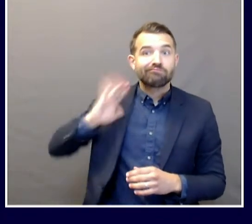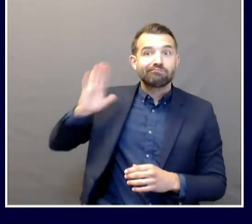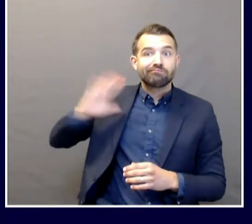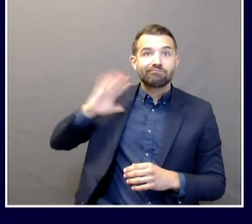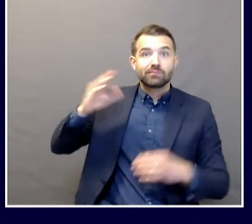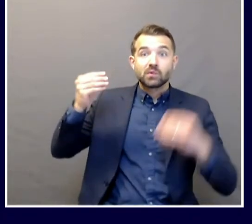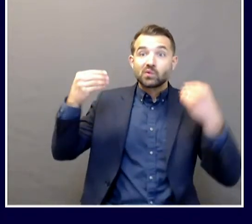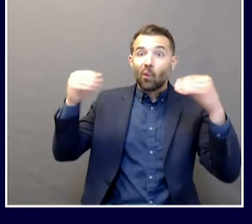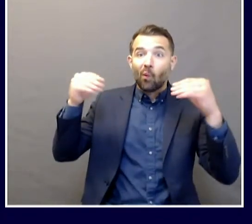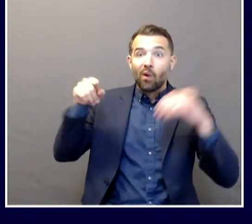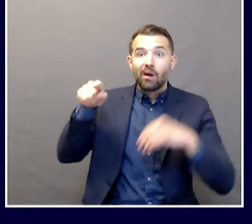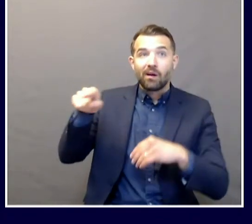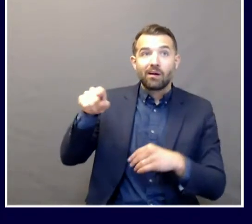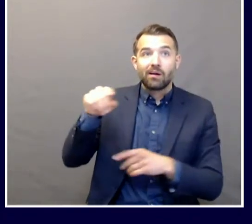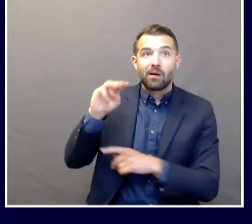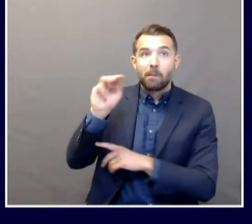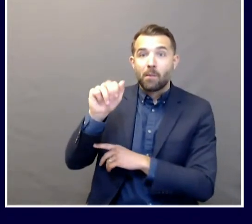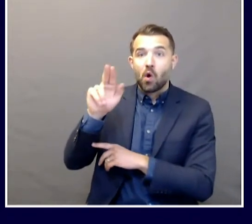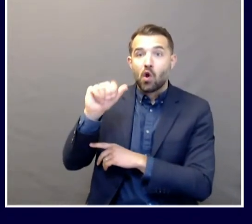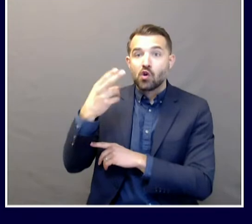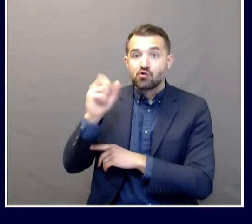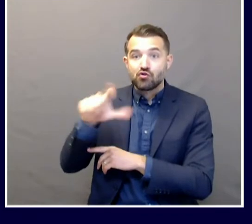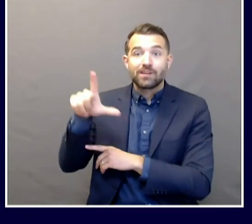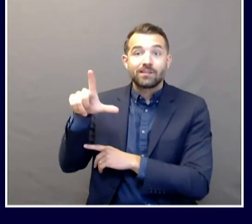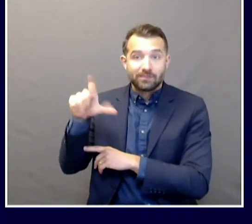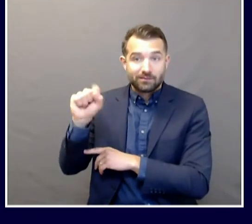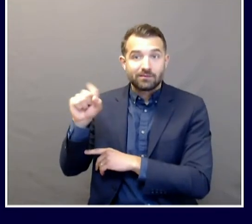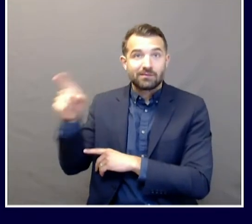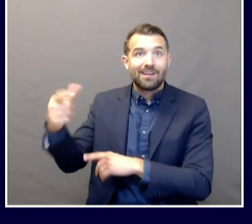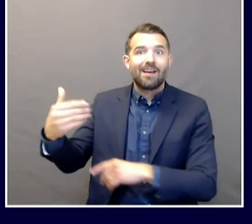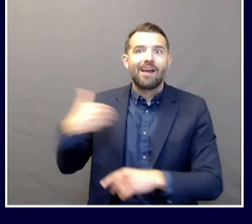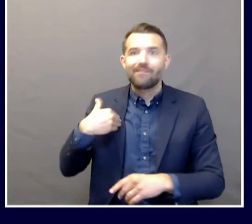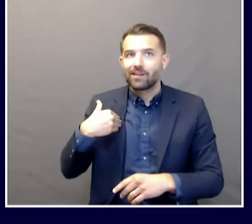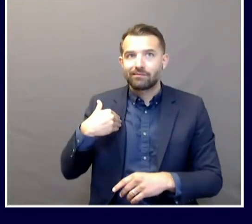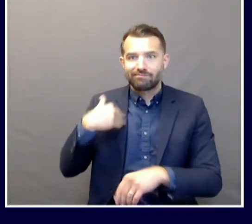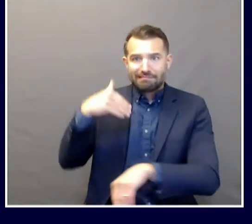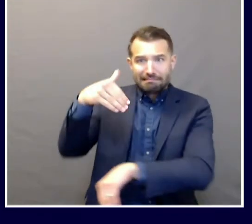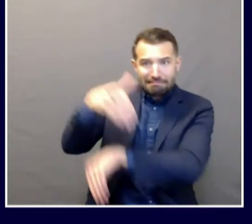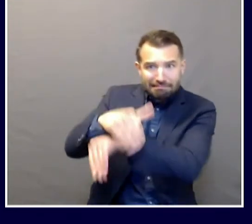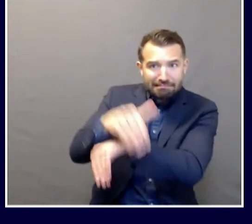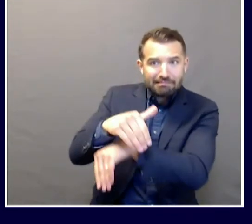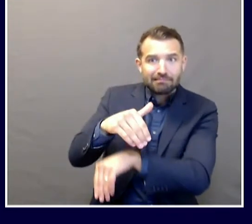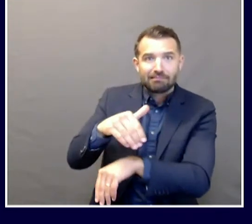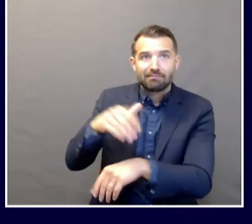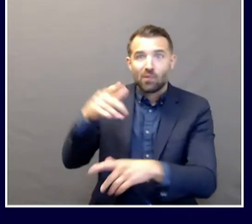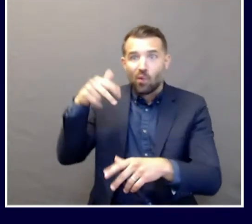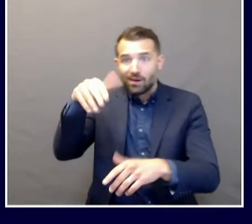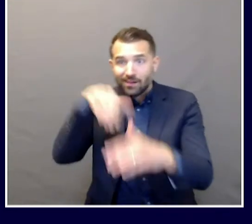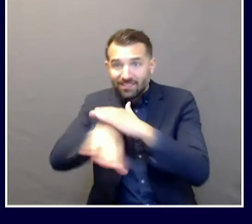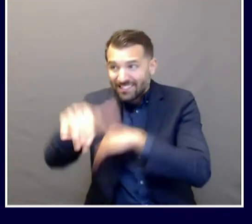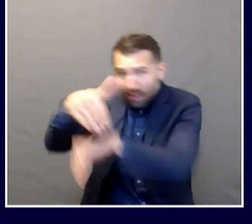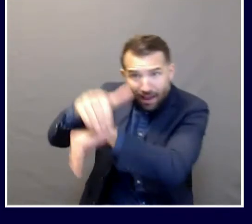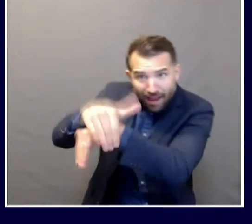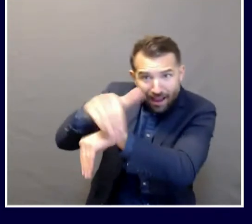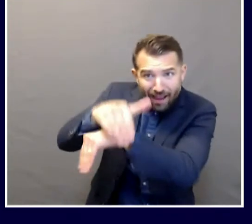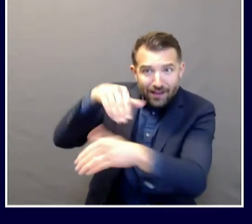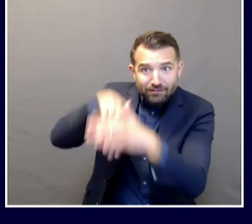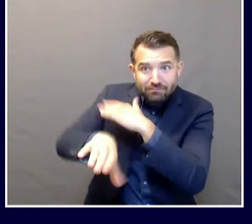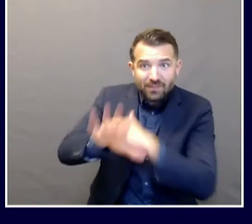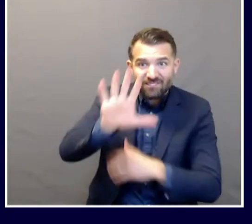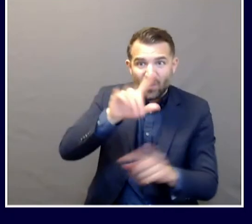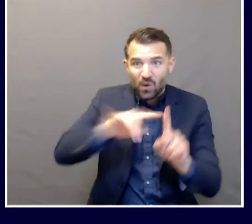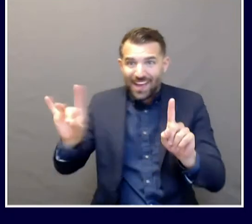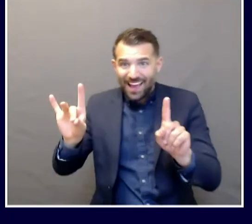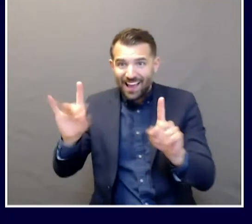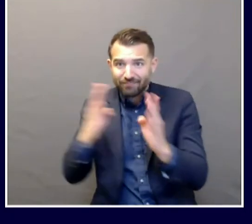offering not just walk-in hours, but evening hours this evening from 5 p.m. to 8 p.m. Another spot that I know